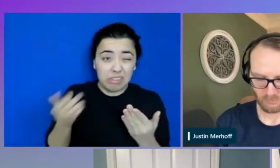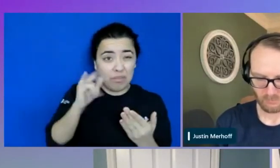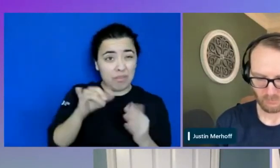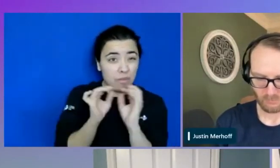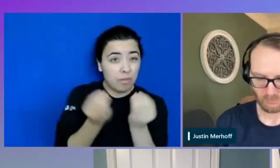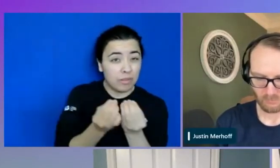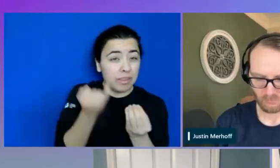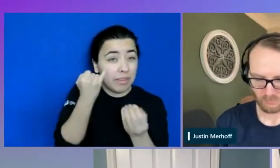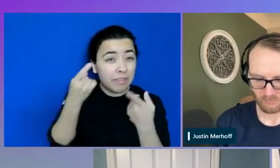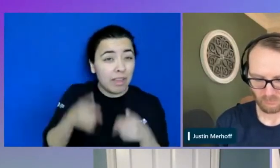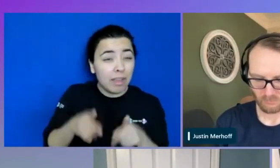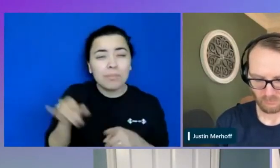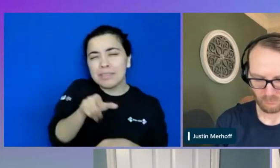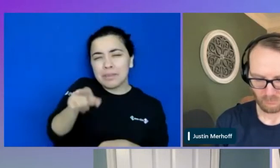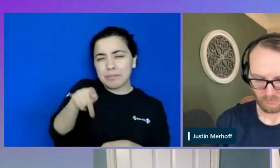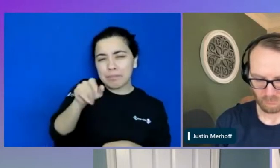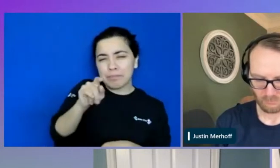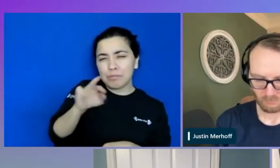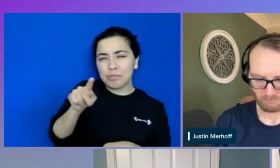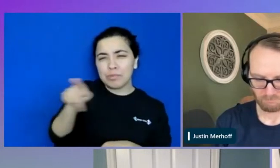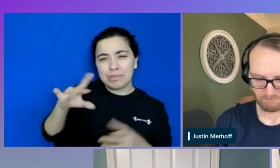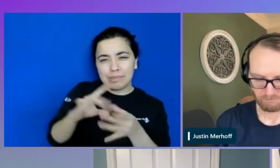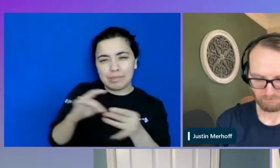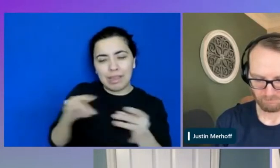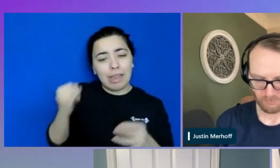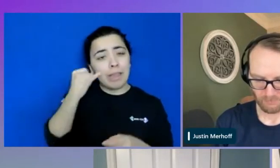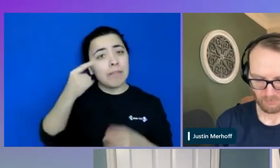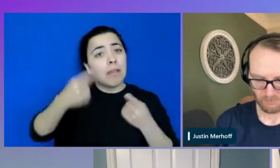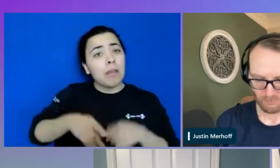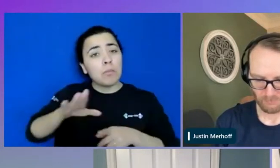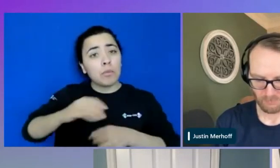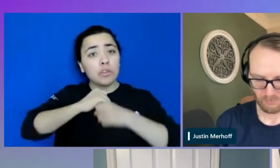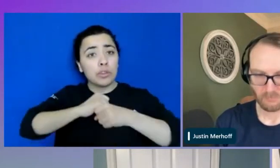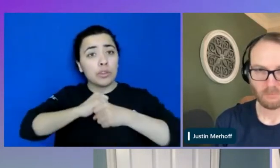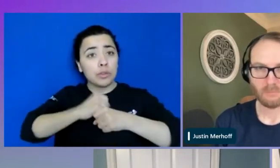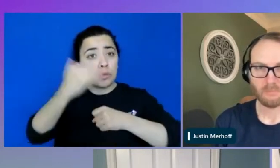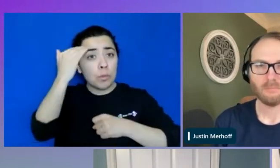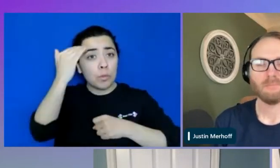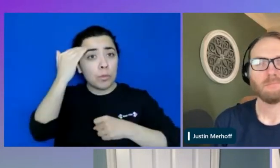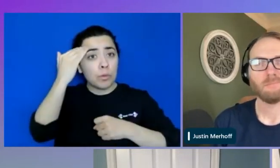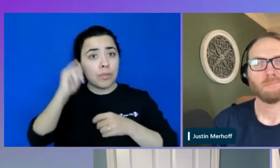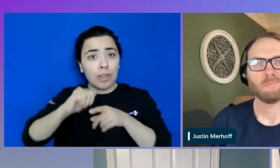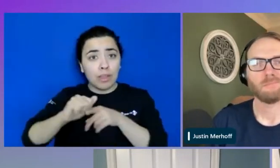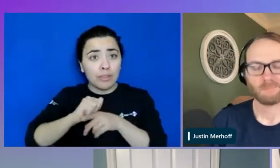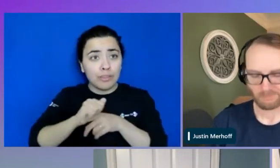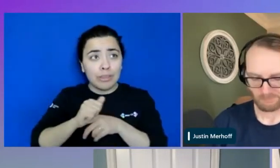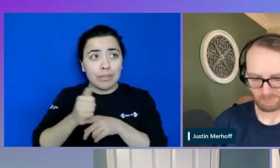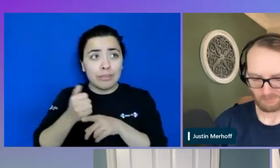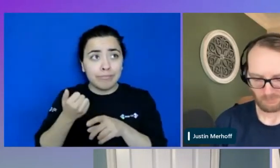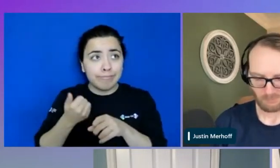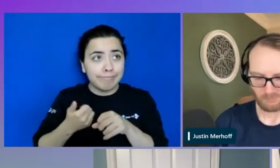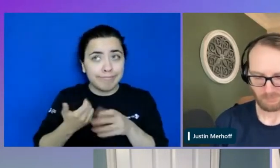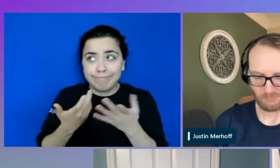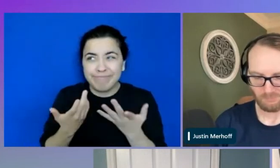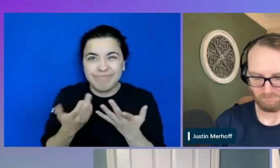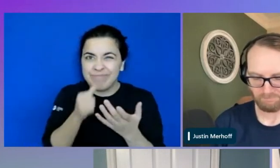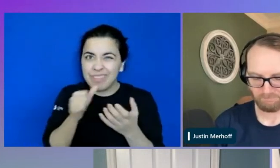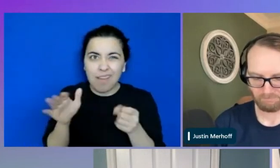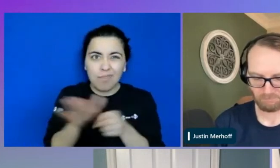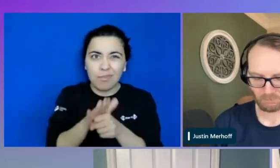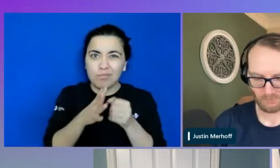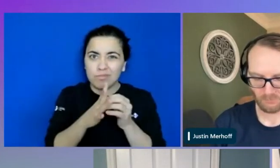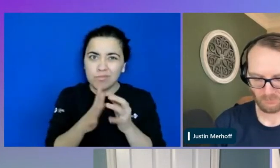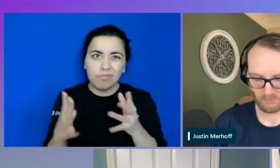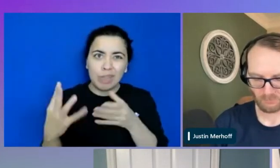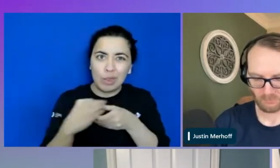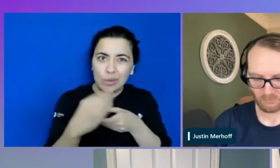If, just like Patrick said, if your security awareness training isn't inclusive, then it means